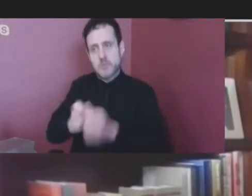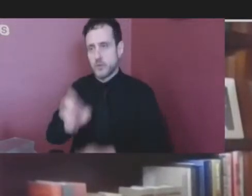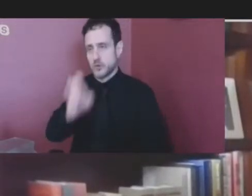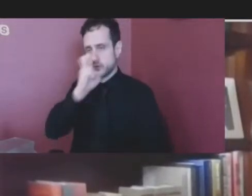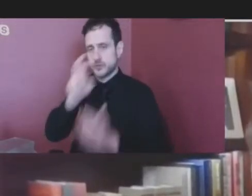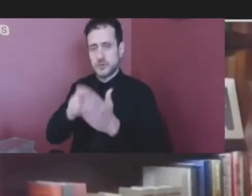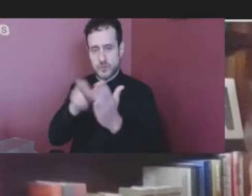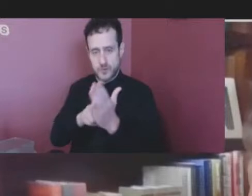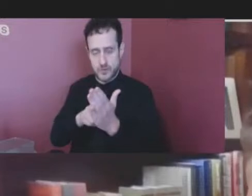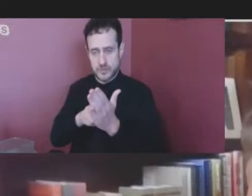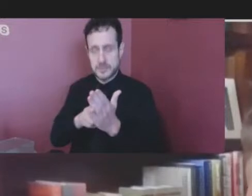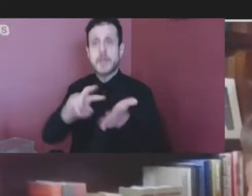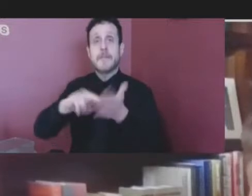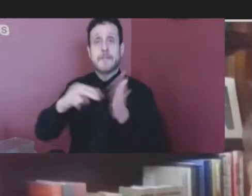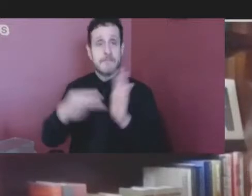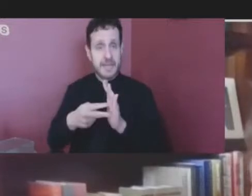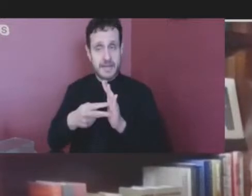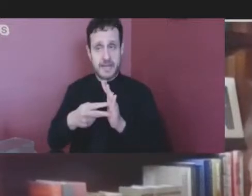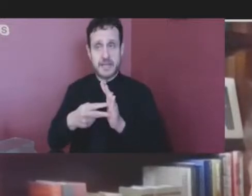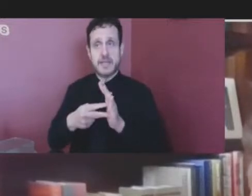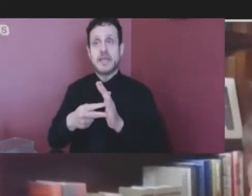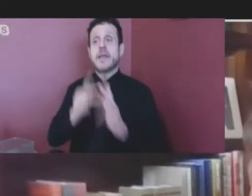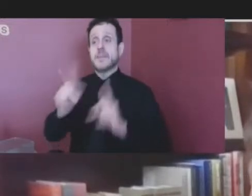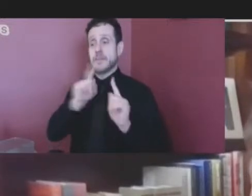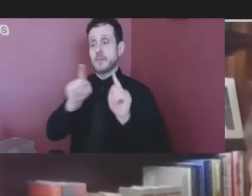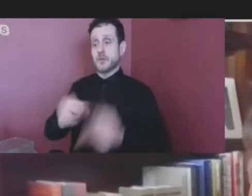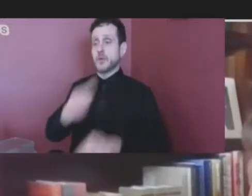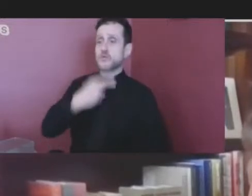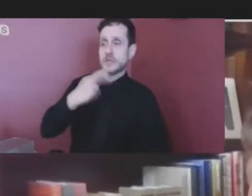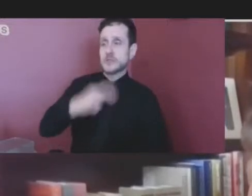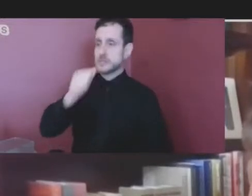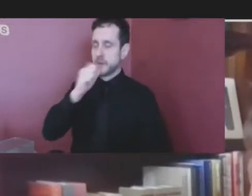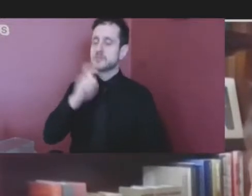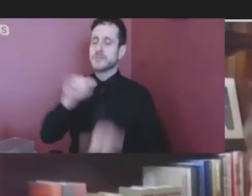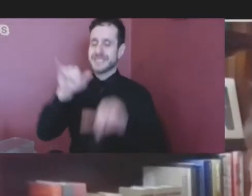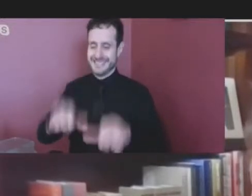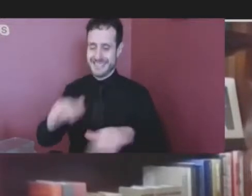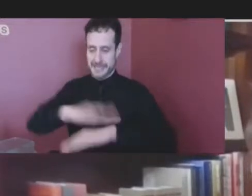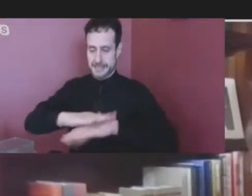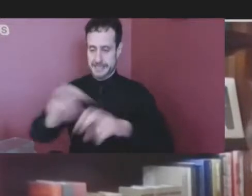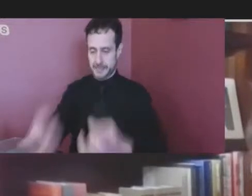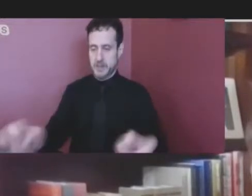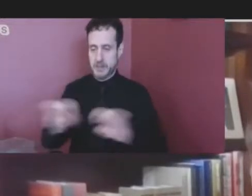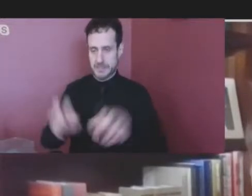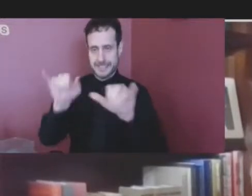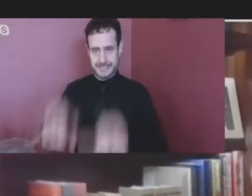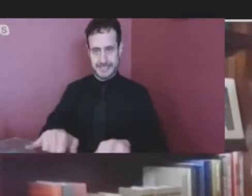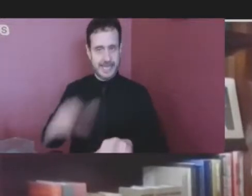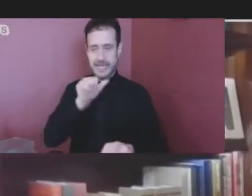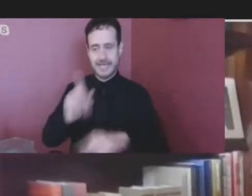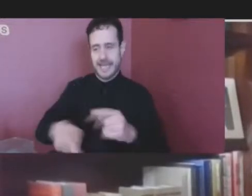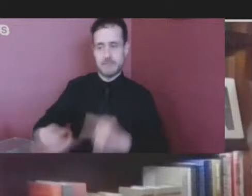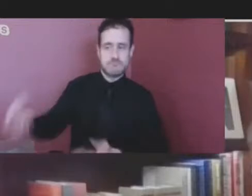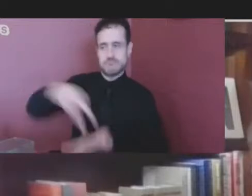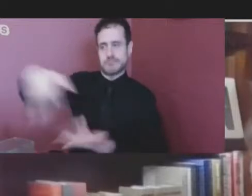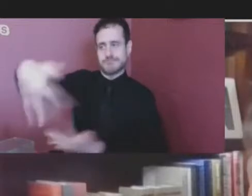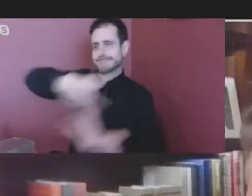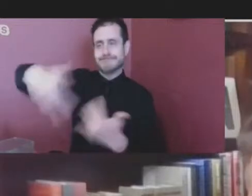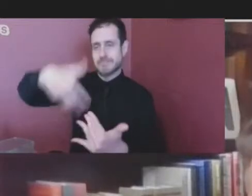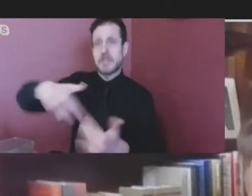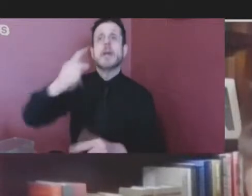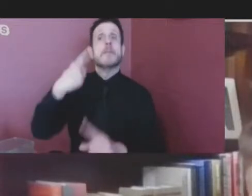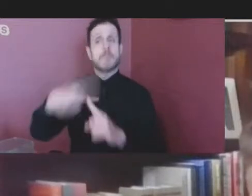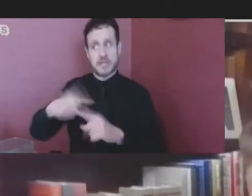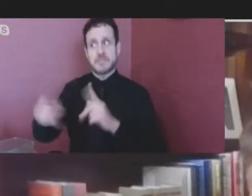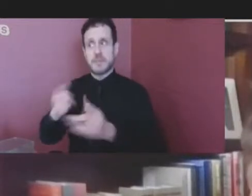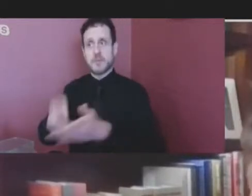mitigations, including that all patrons must remain seated and that reservations will be required for every party. Party